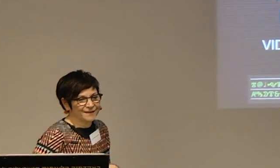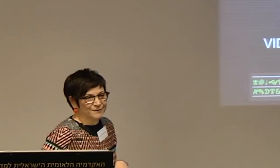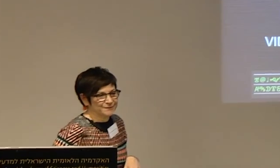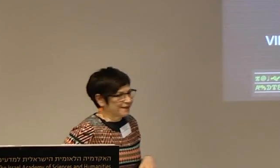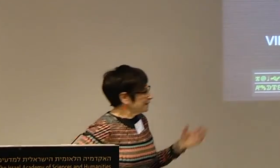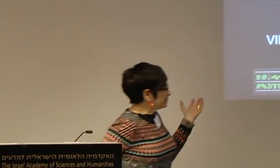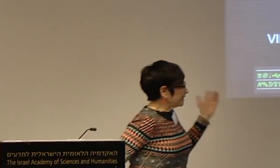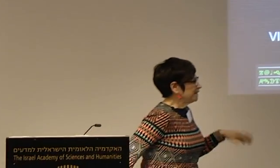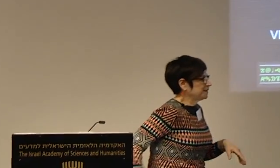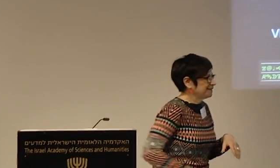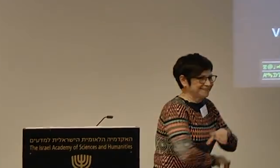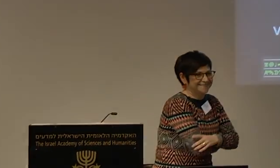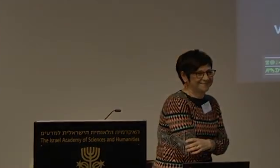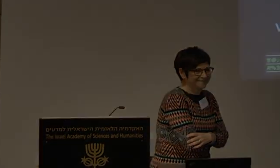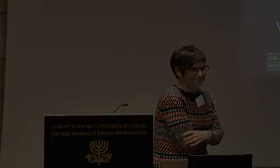Thank you. Thank you.